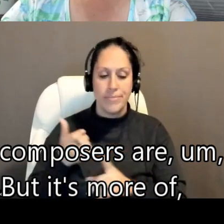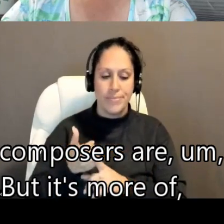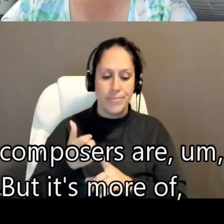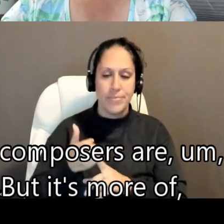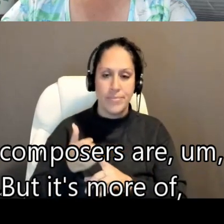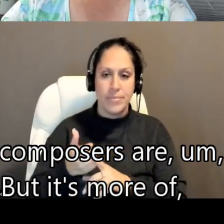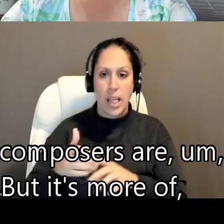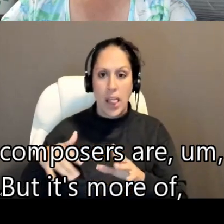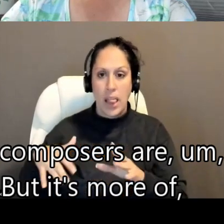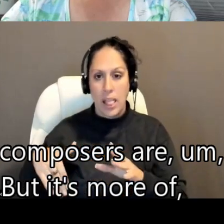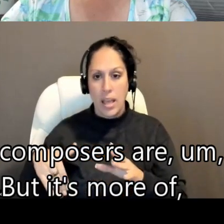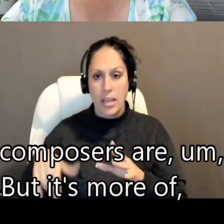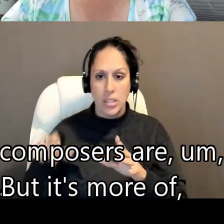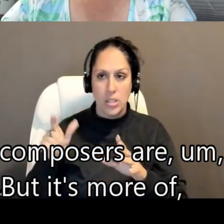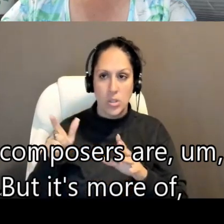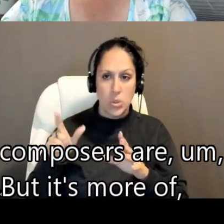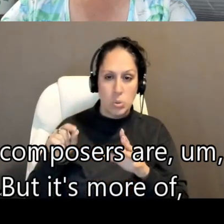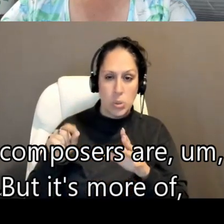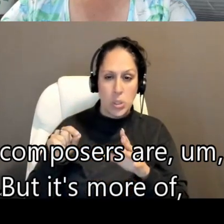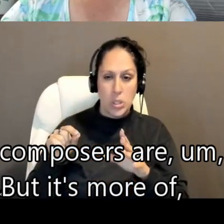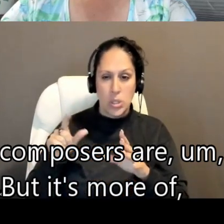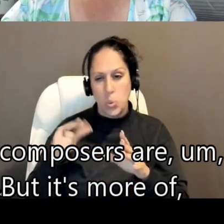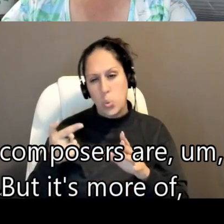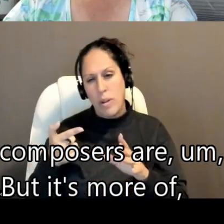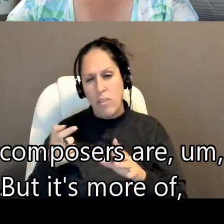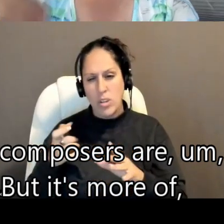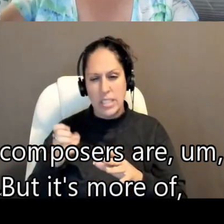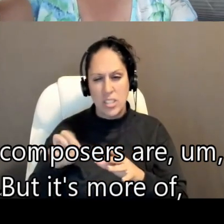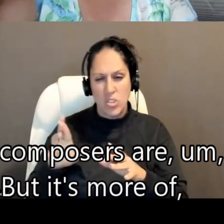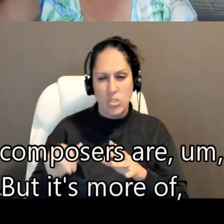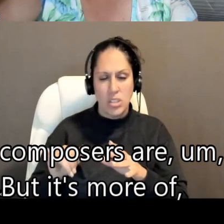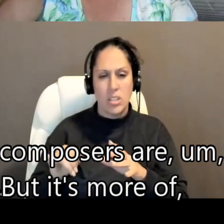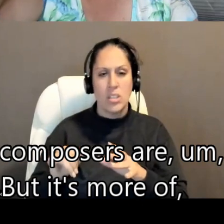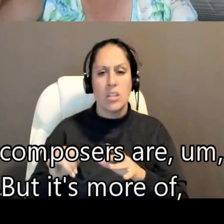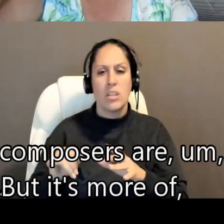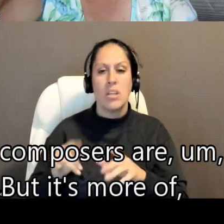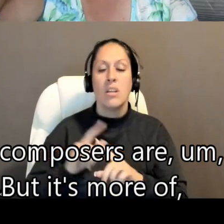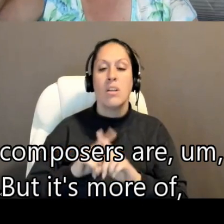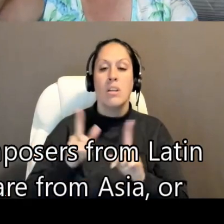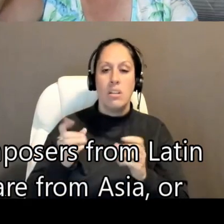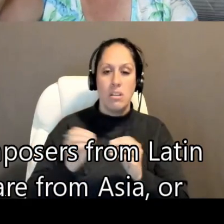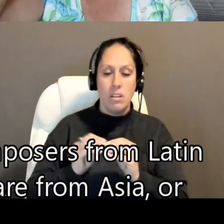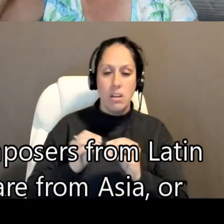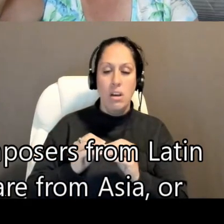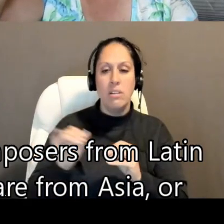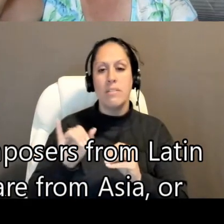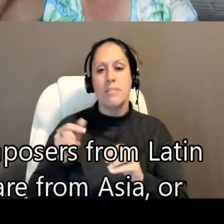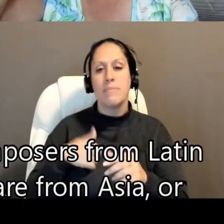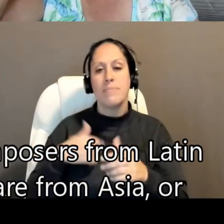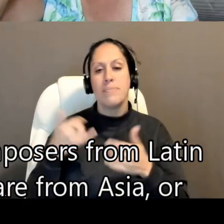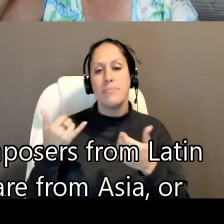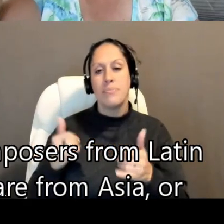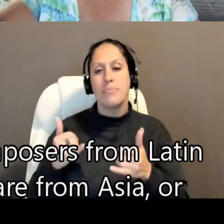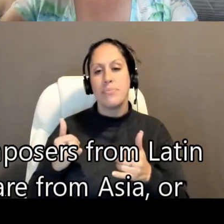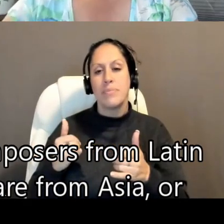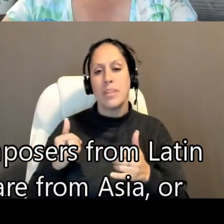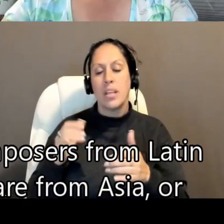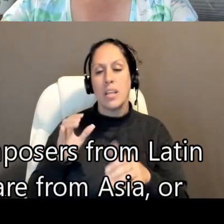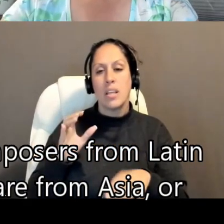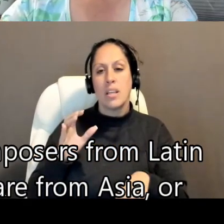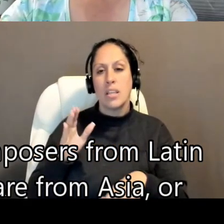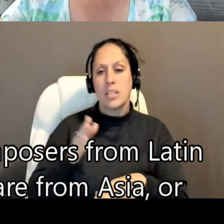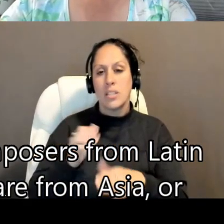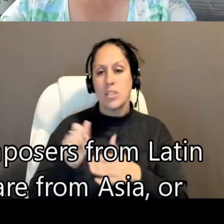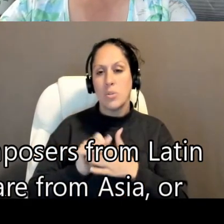the late 20th 21st century. But it's more of we actually play composers from